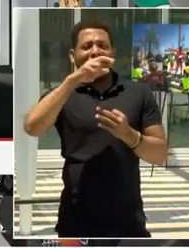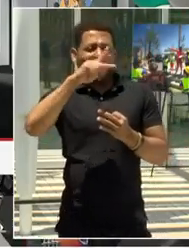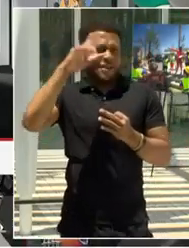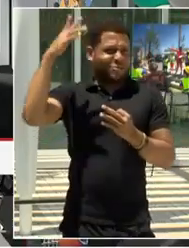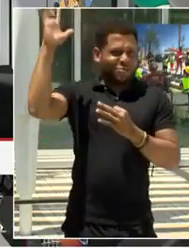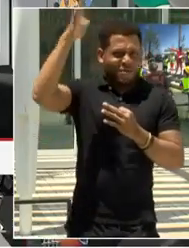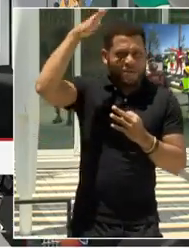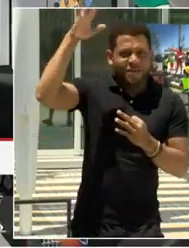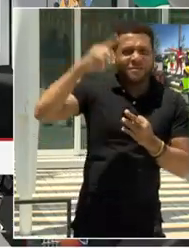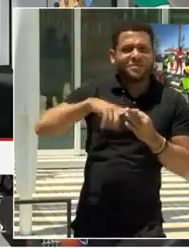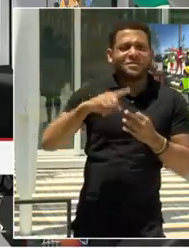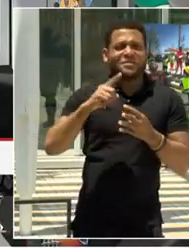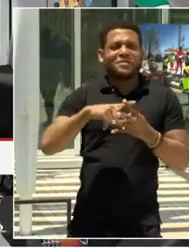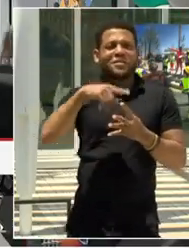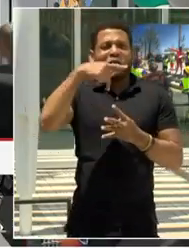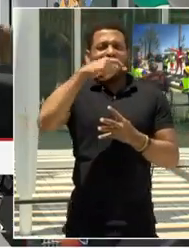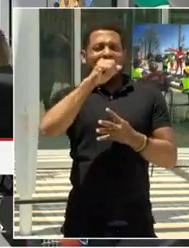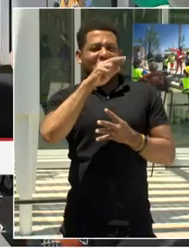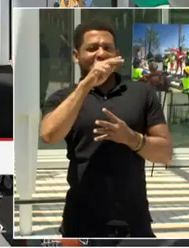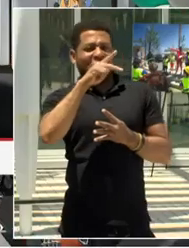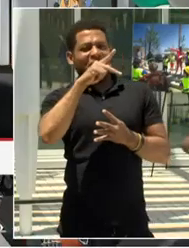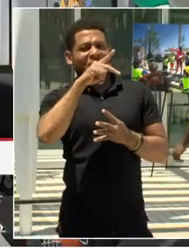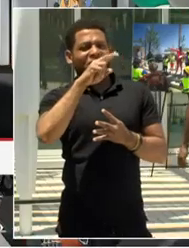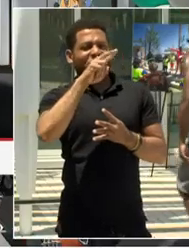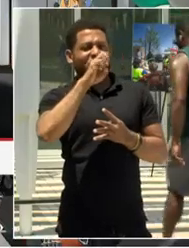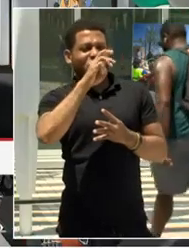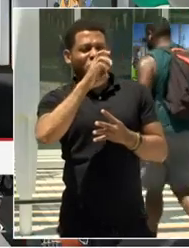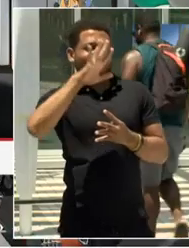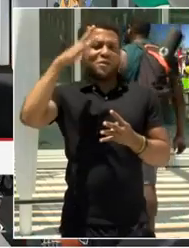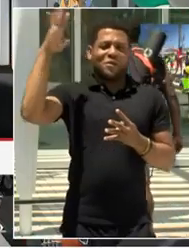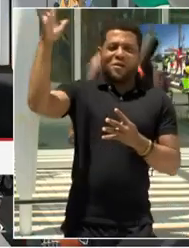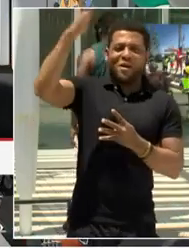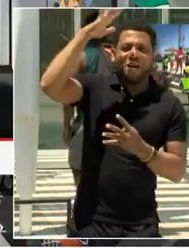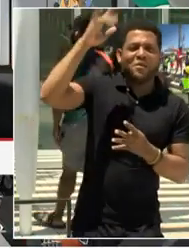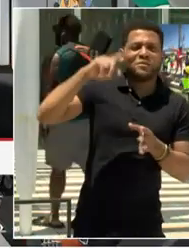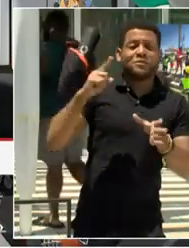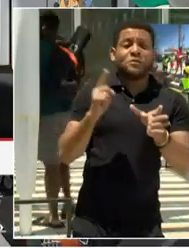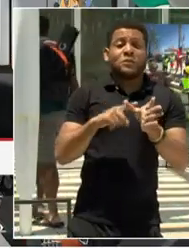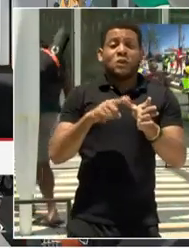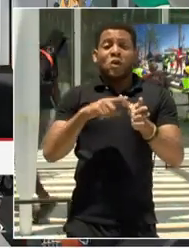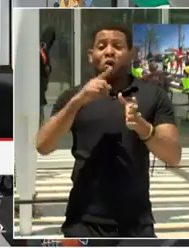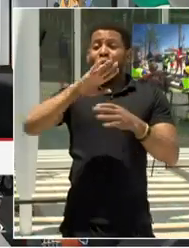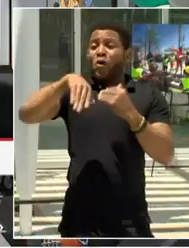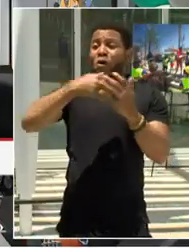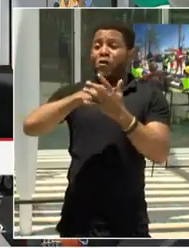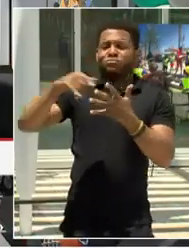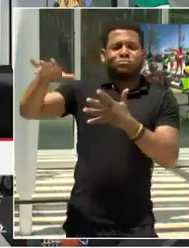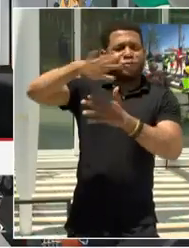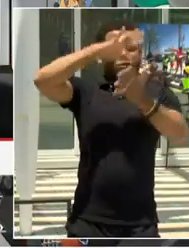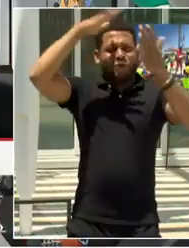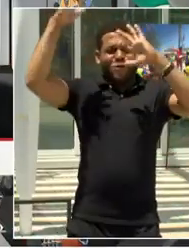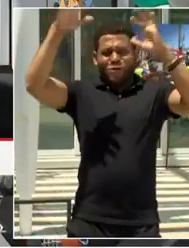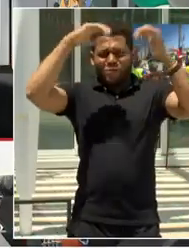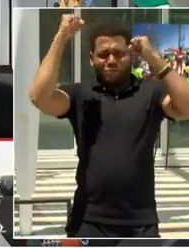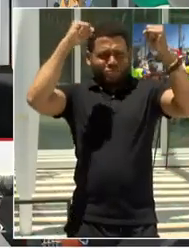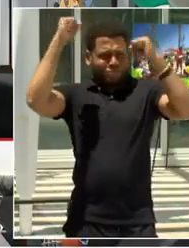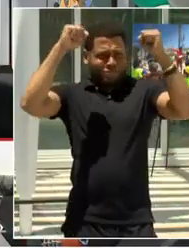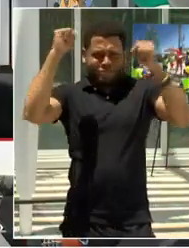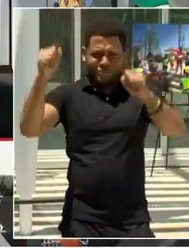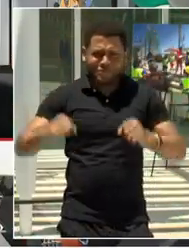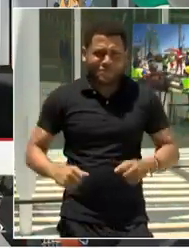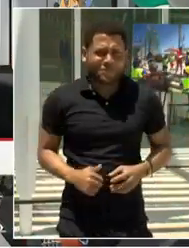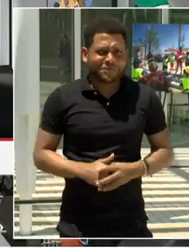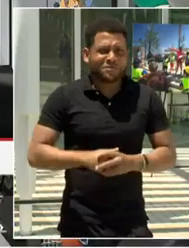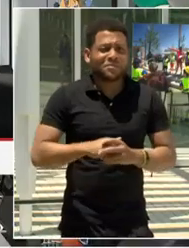6.2 acres. All right, y'all. So we're building a sustainable future by including charging stations